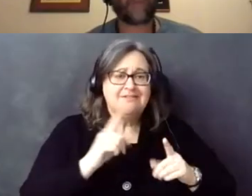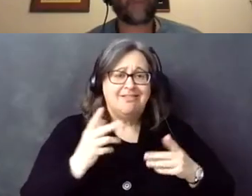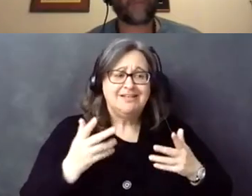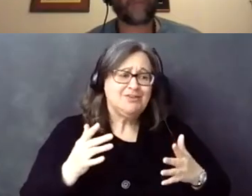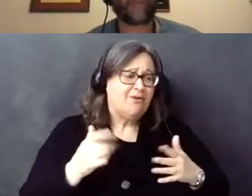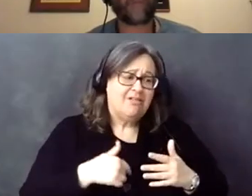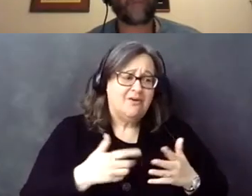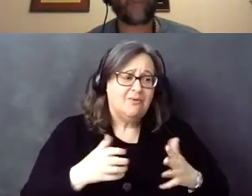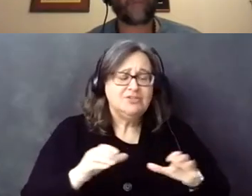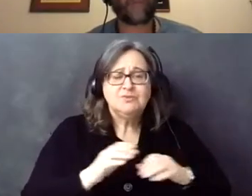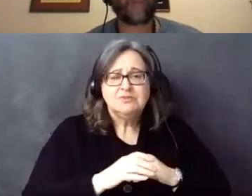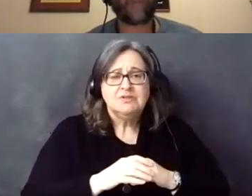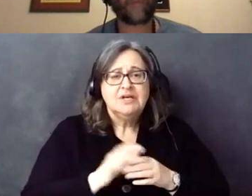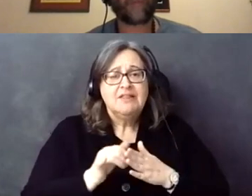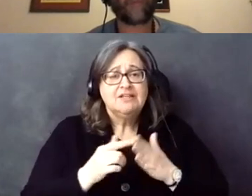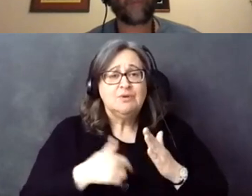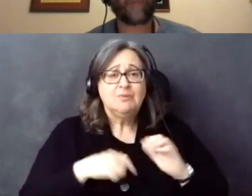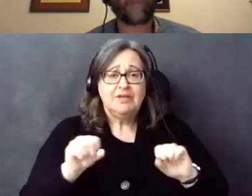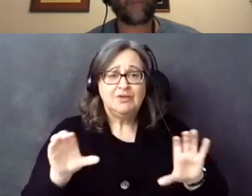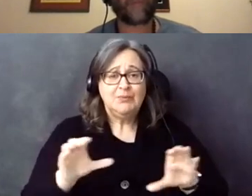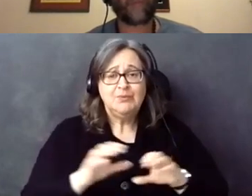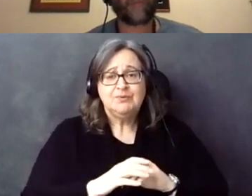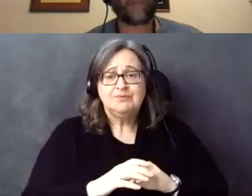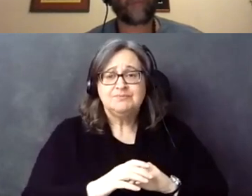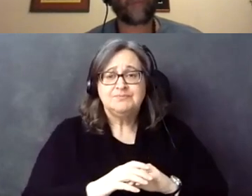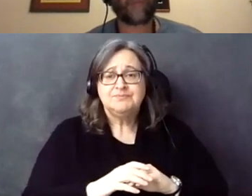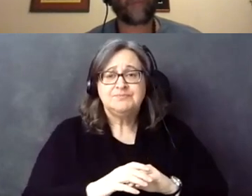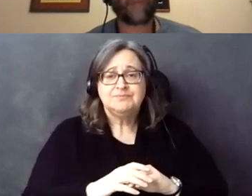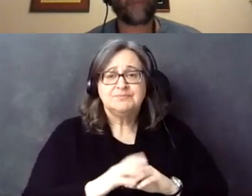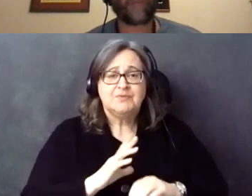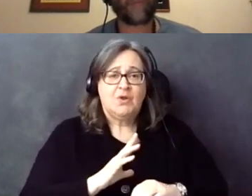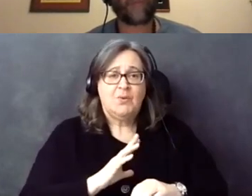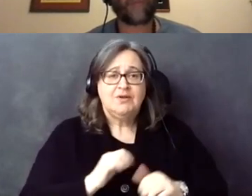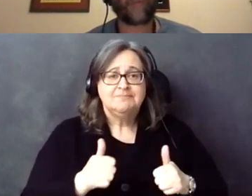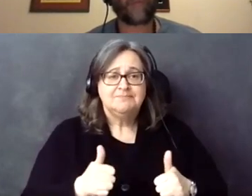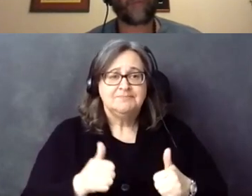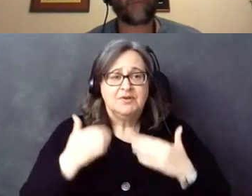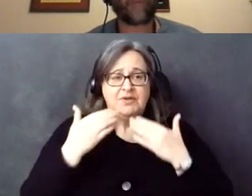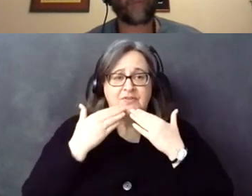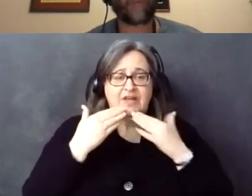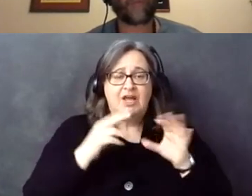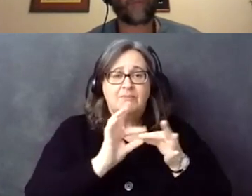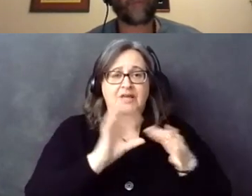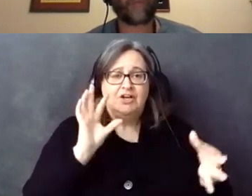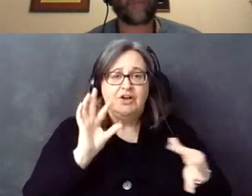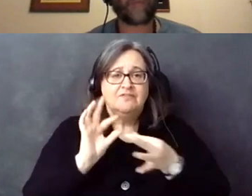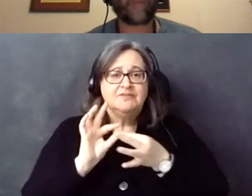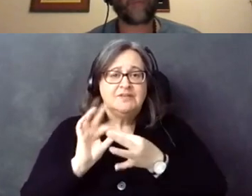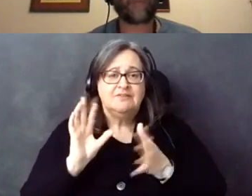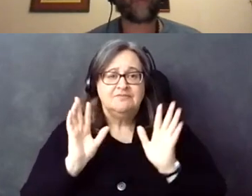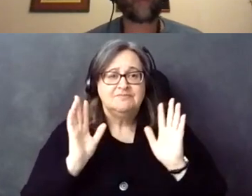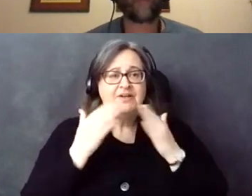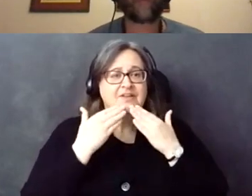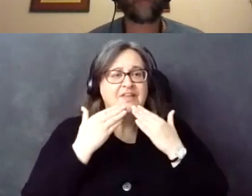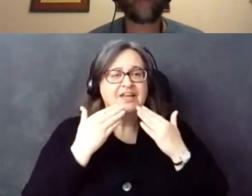I mean, that's what we can do. Excellent. Okay. All right. Thank you. I'm getting off now. Thank you. Take care. Thank